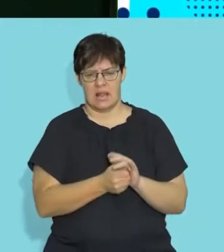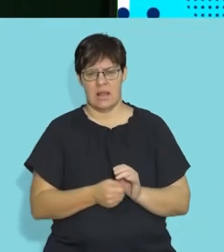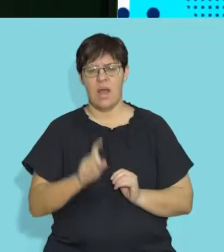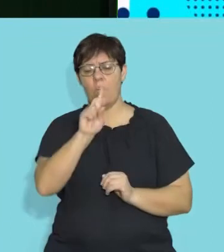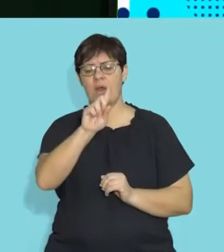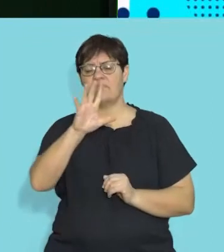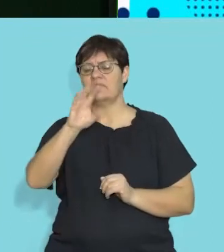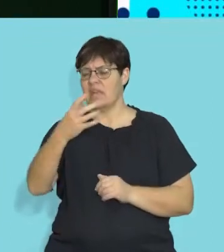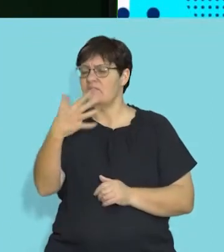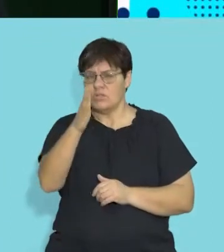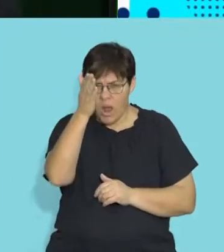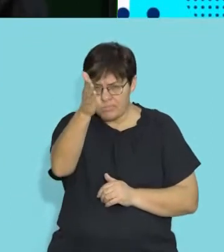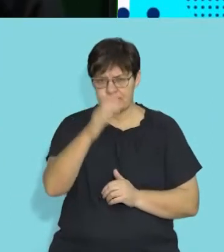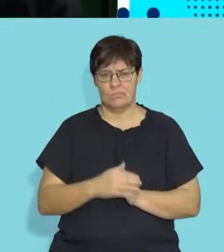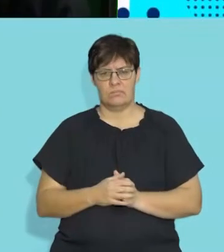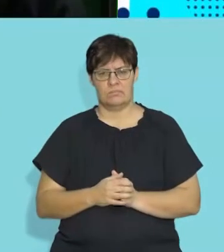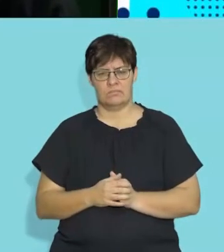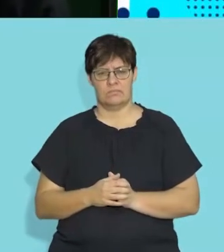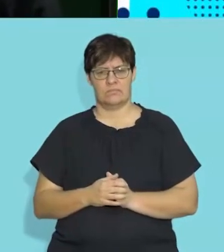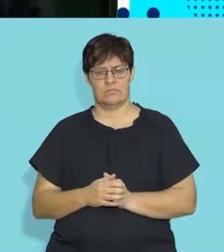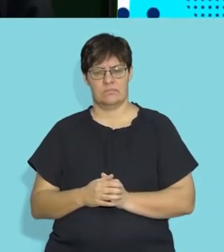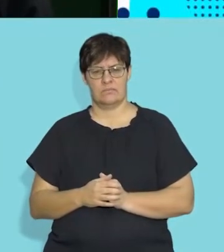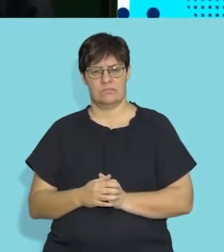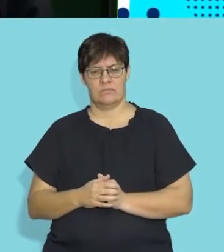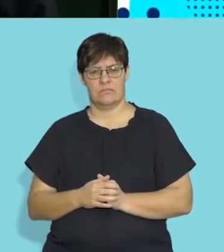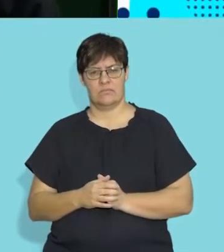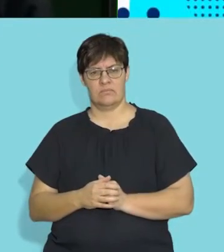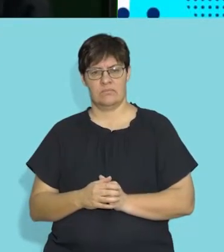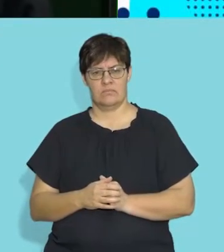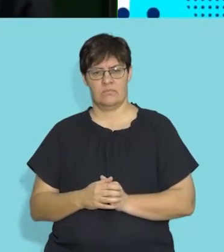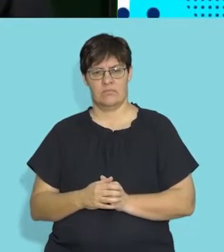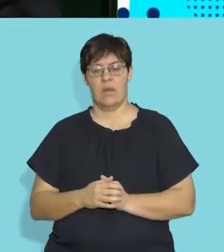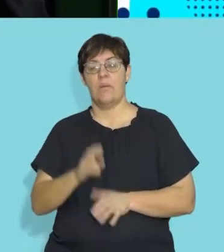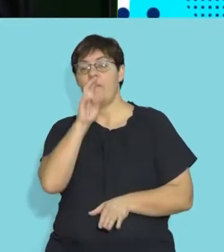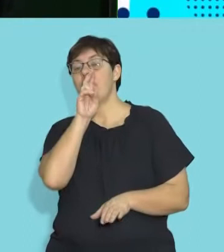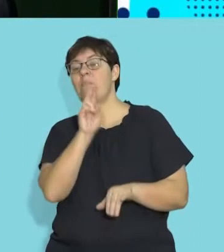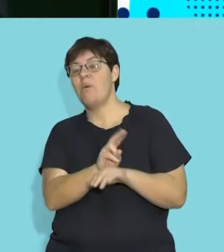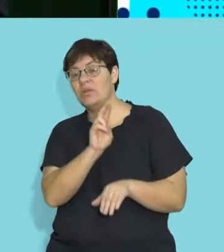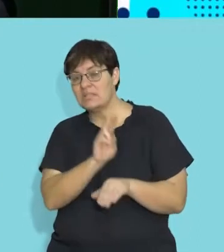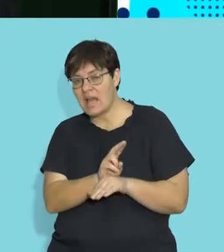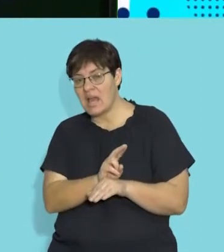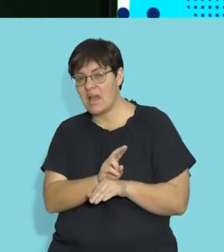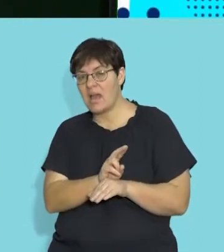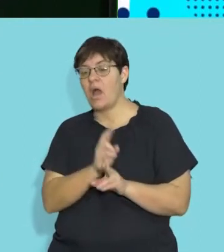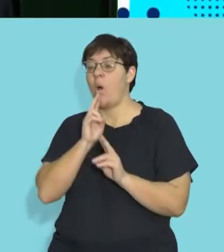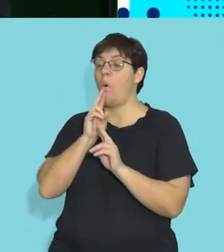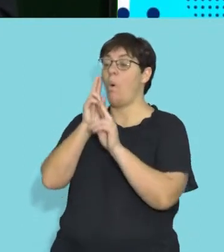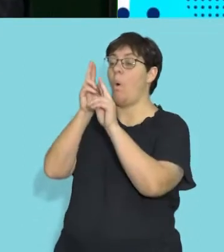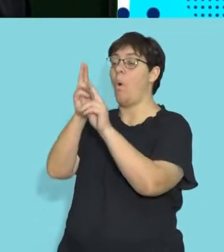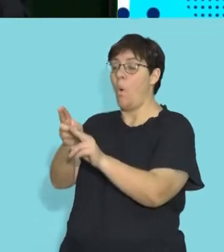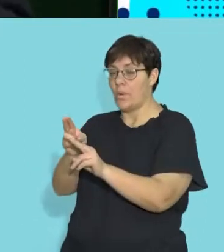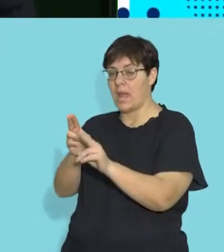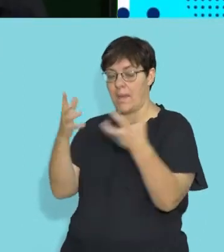had 150 at the beginning of the period, meaning that monitor and